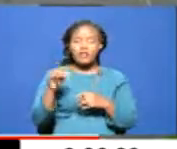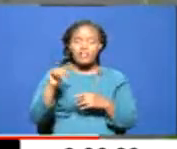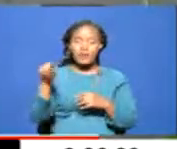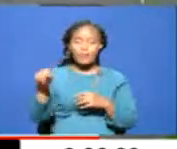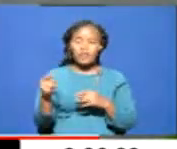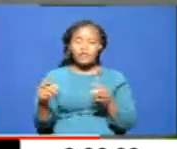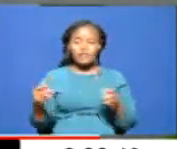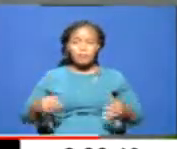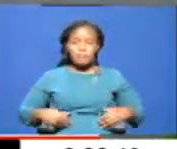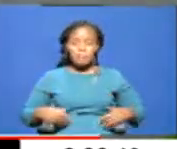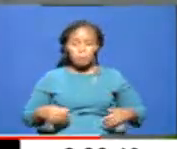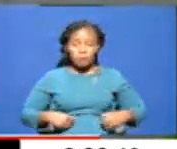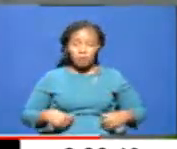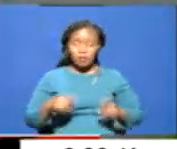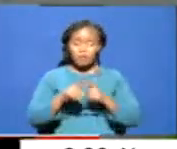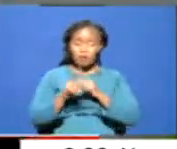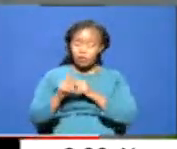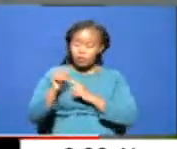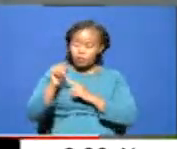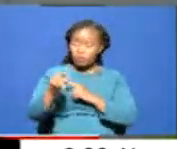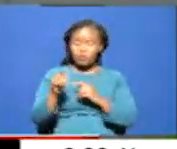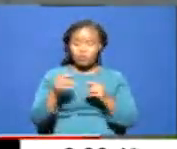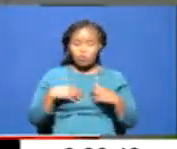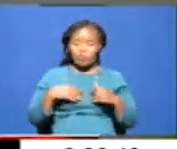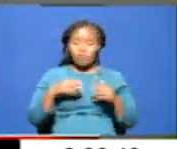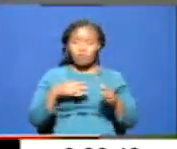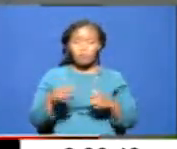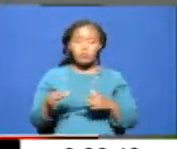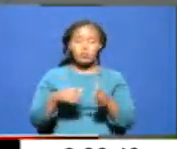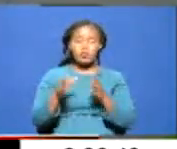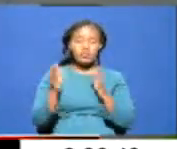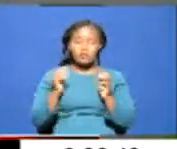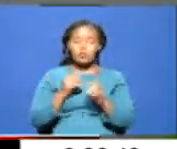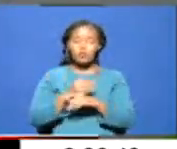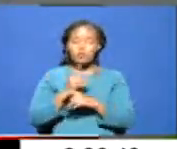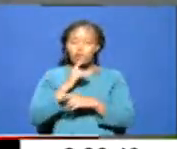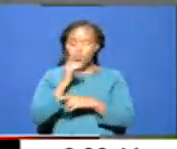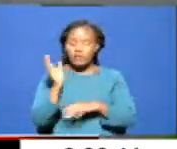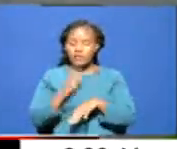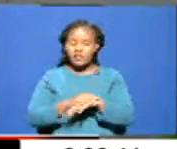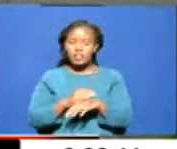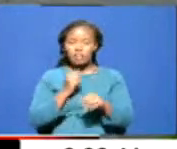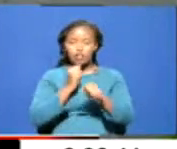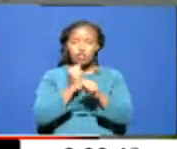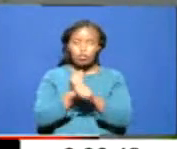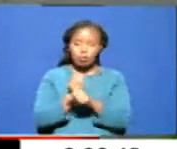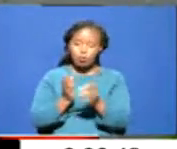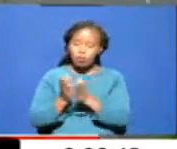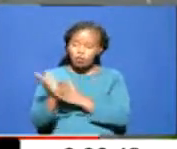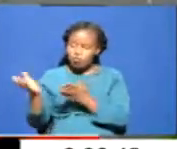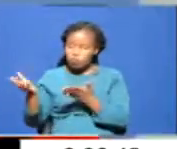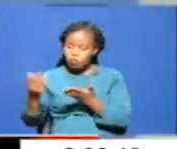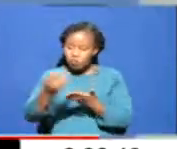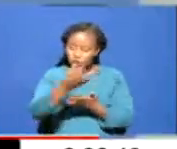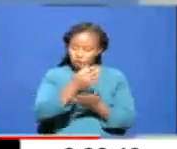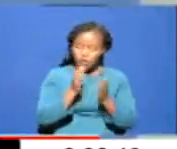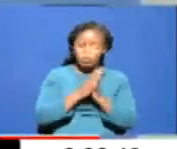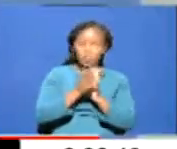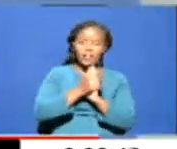This one, of course, will give them, you know, the opportunity to provide jobs in terms of collections and also in terms of skill